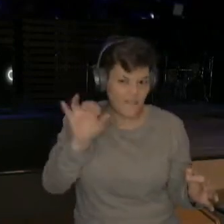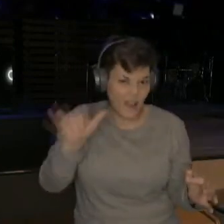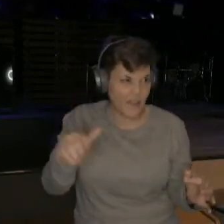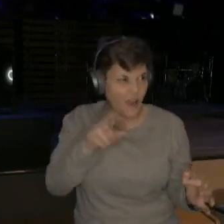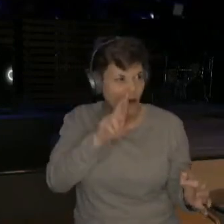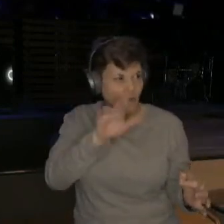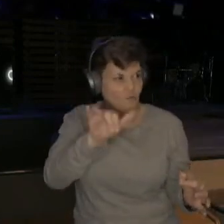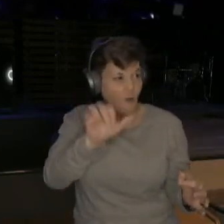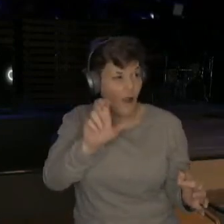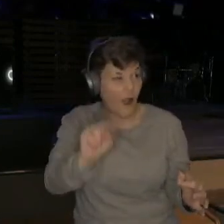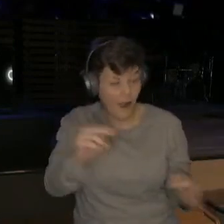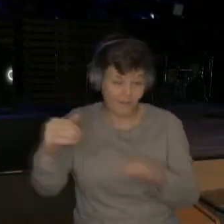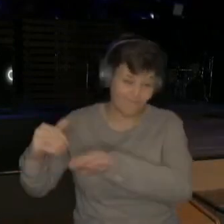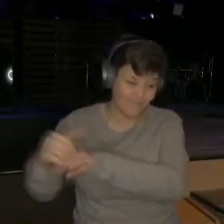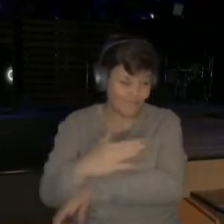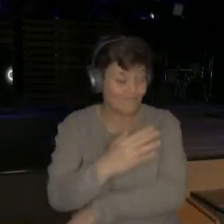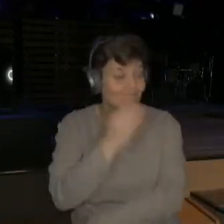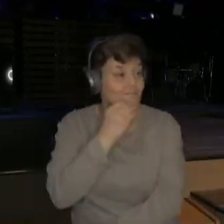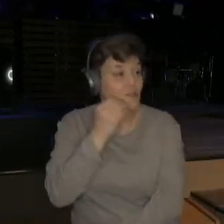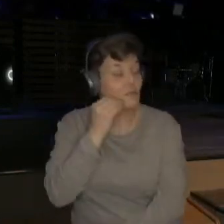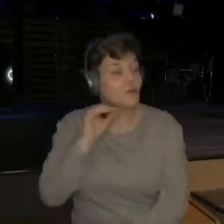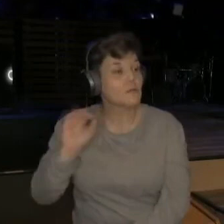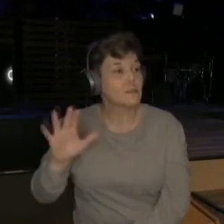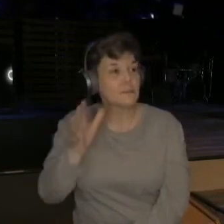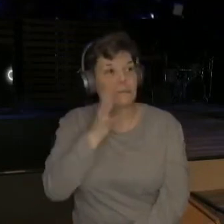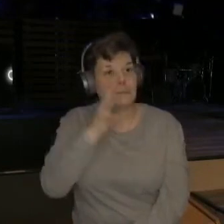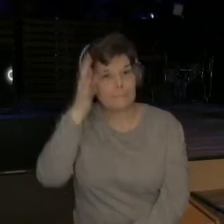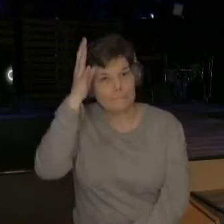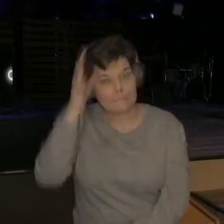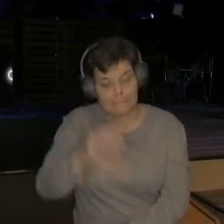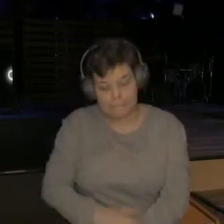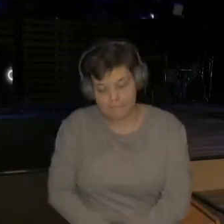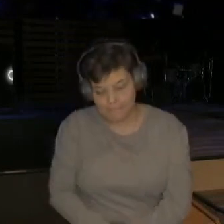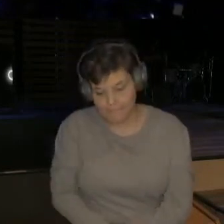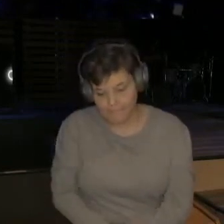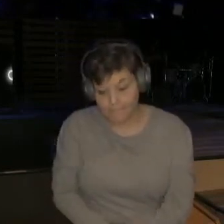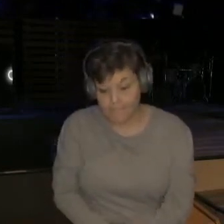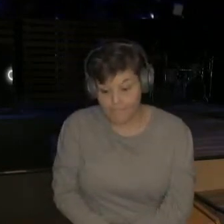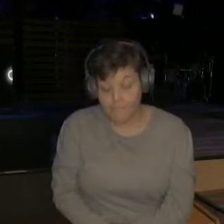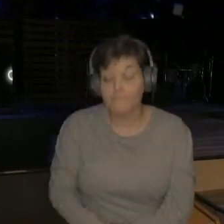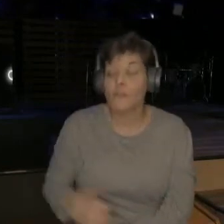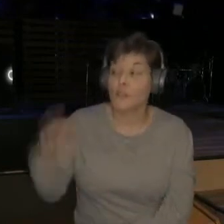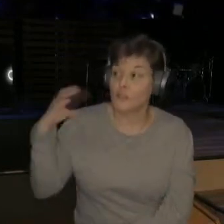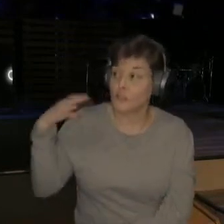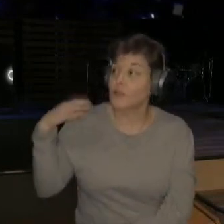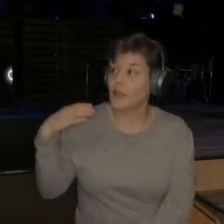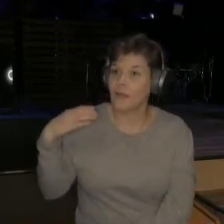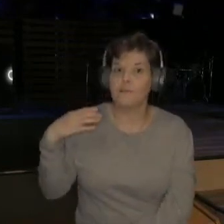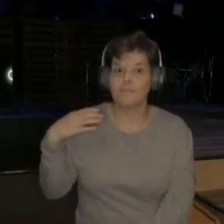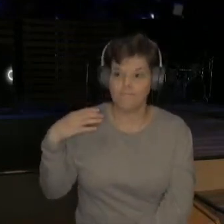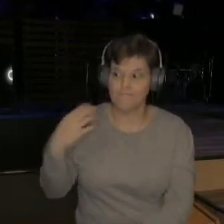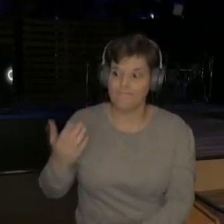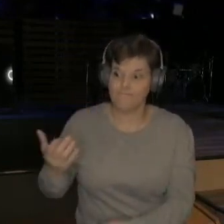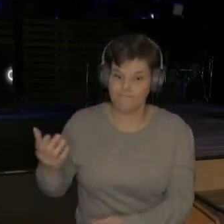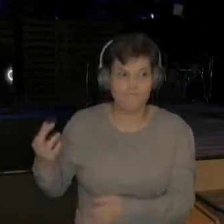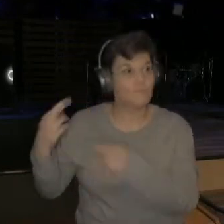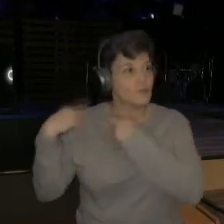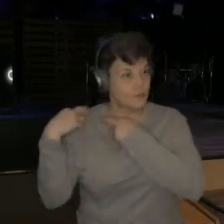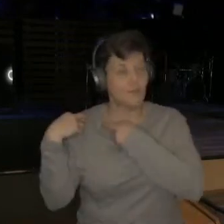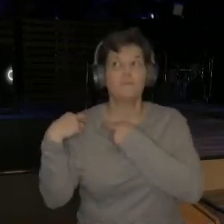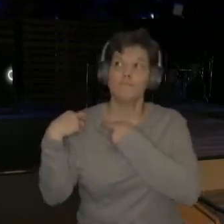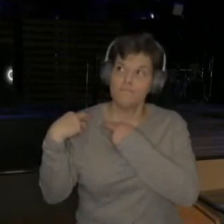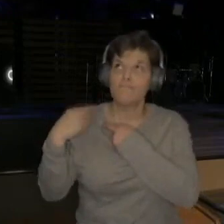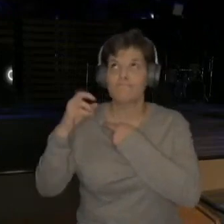home to his grieving family. Captain Miller is tasked with the mission. And needless to